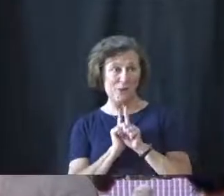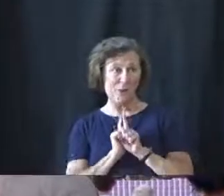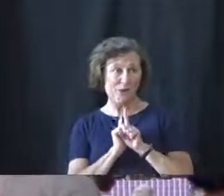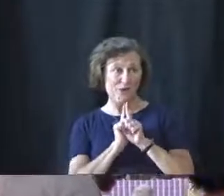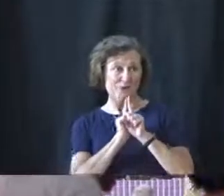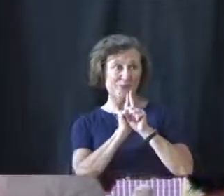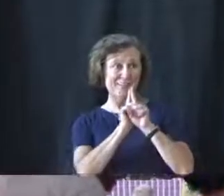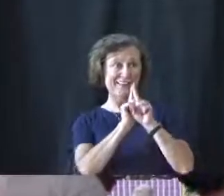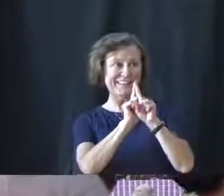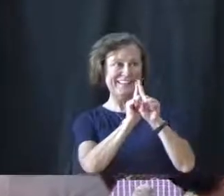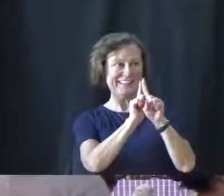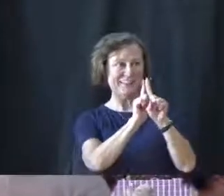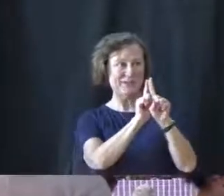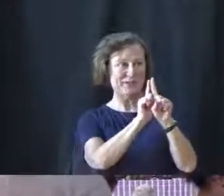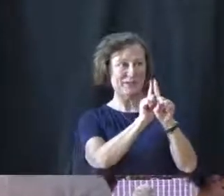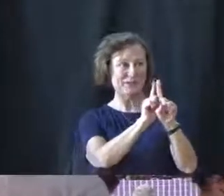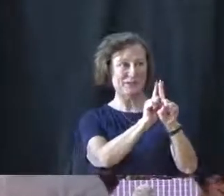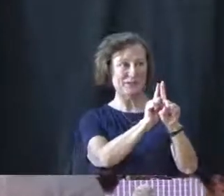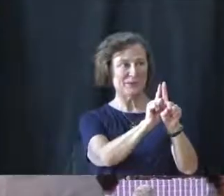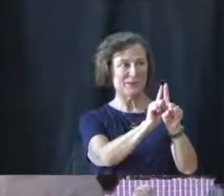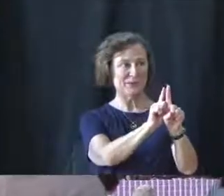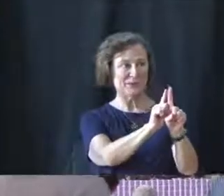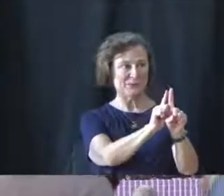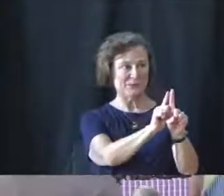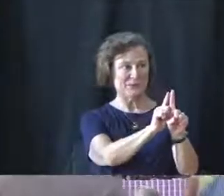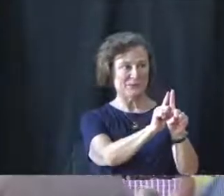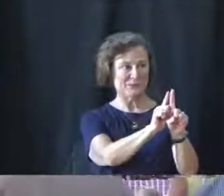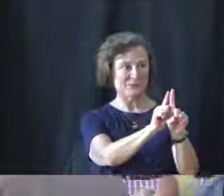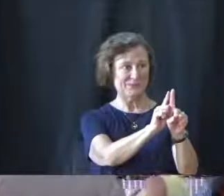hearts go with you.